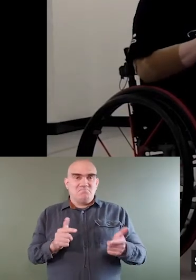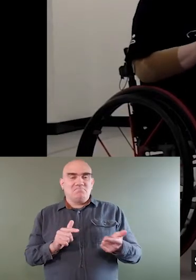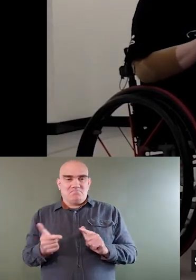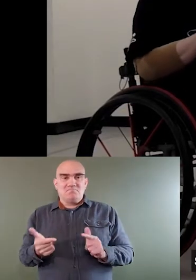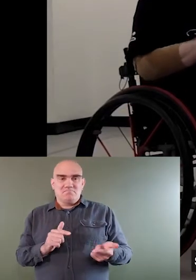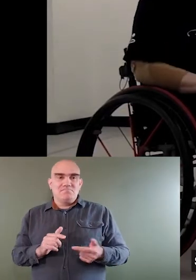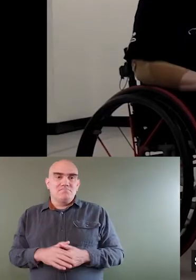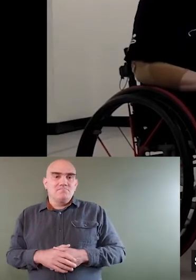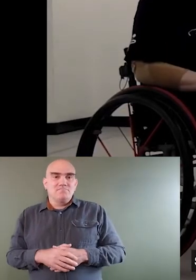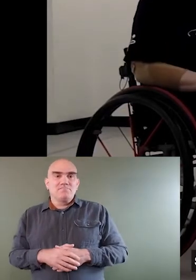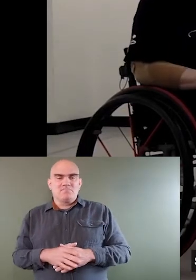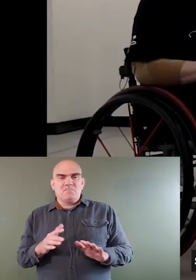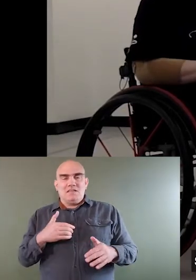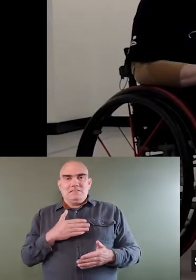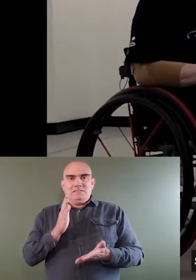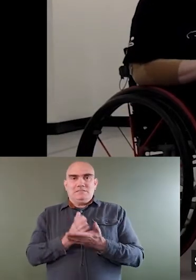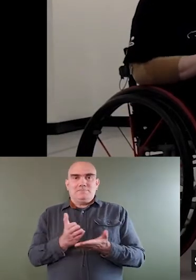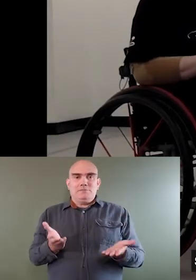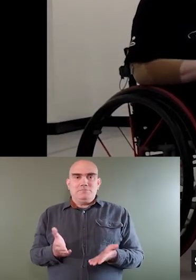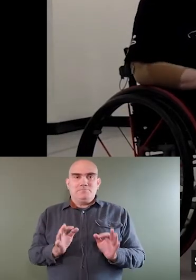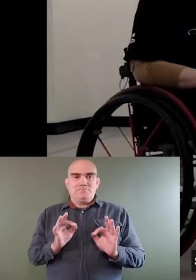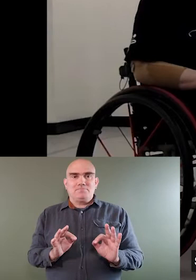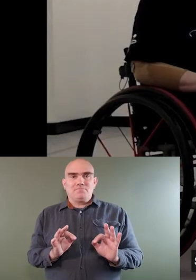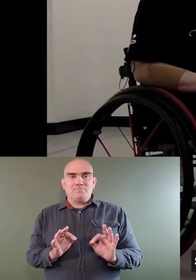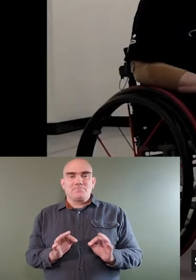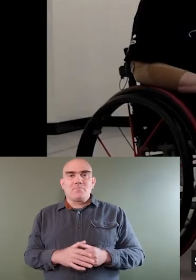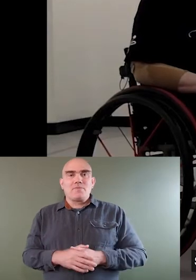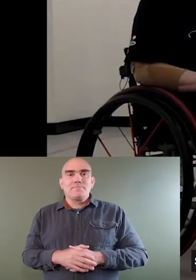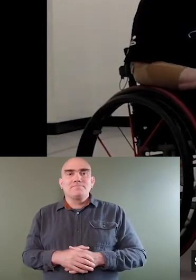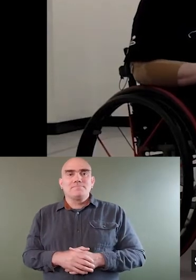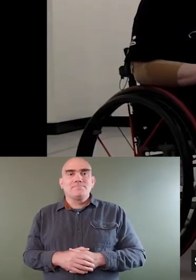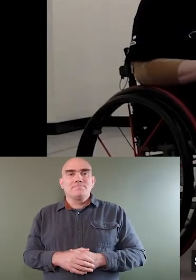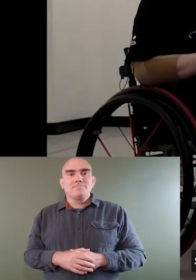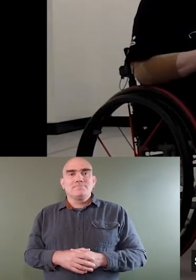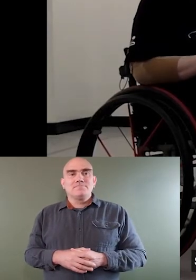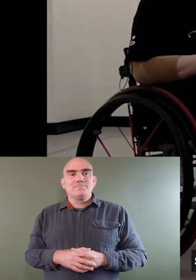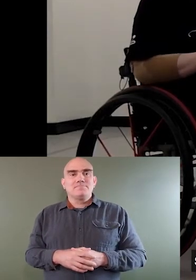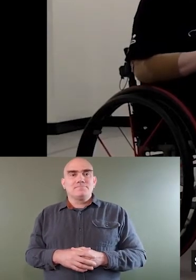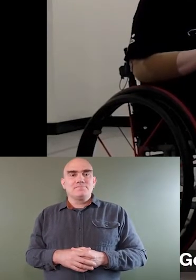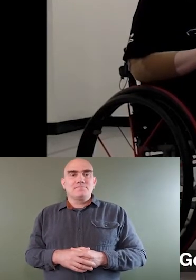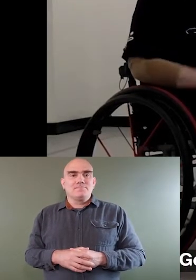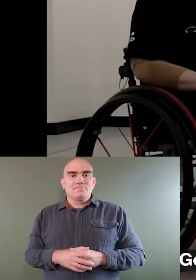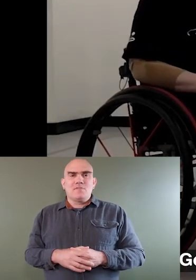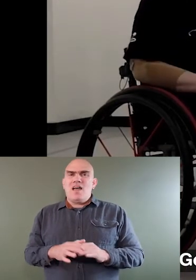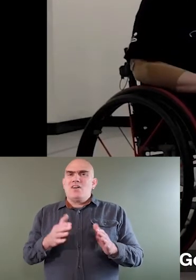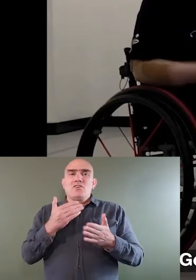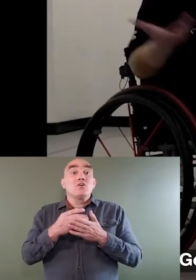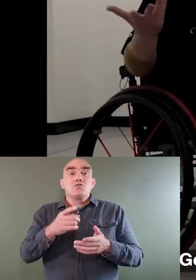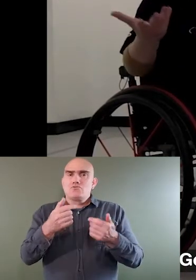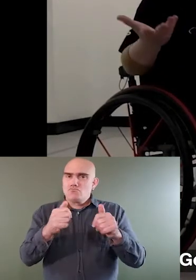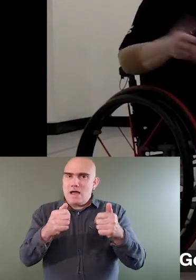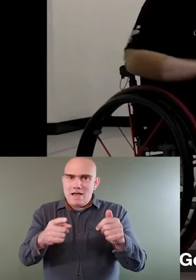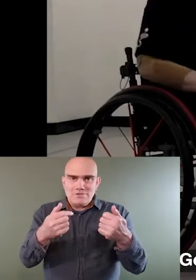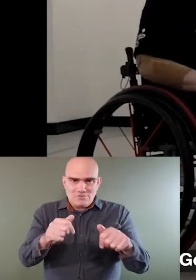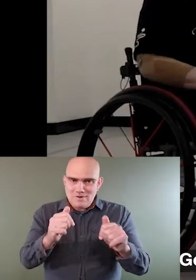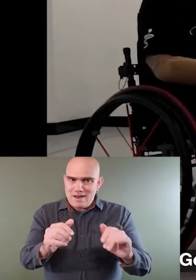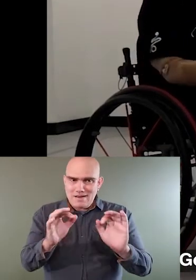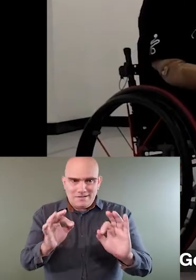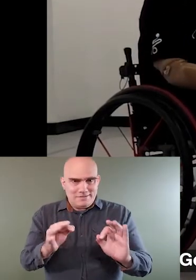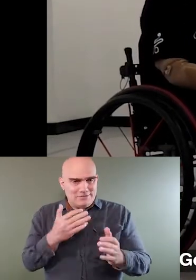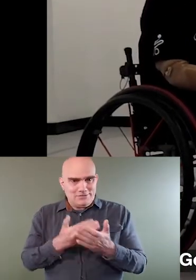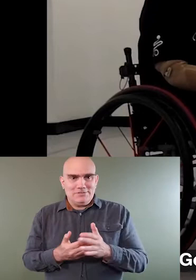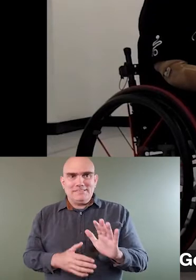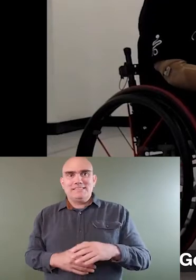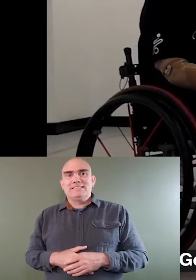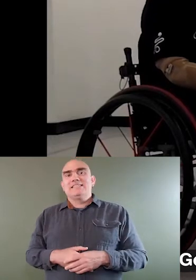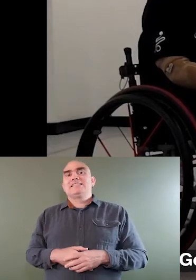left, step, stomp, hop, step, I will stop. Good. All right. Good. You